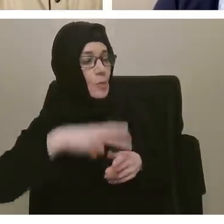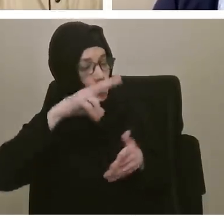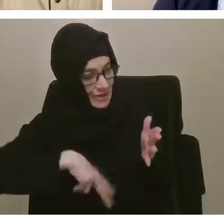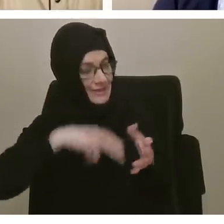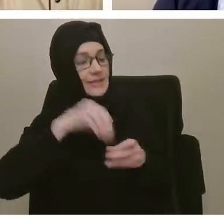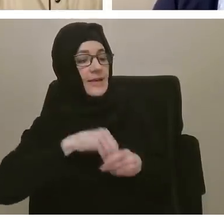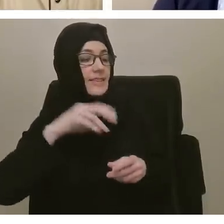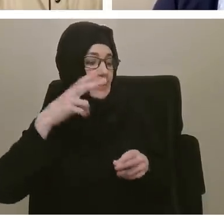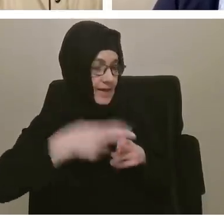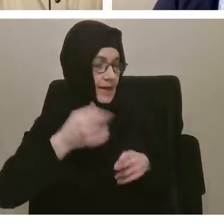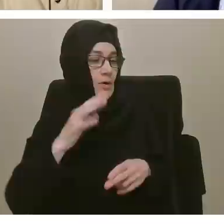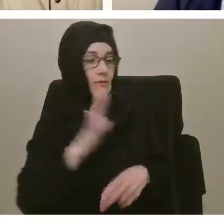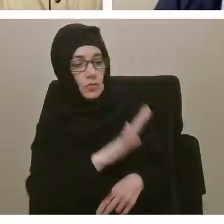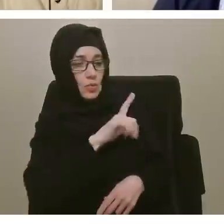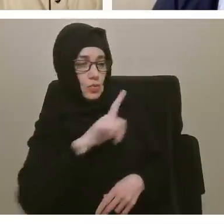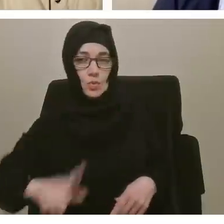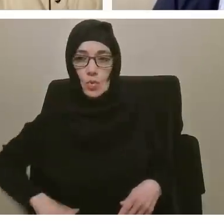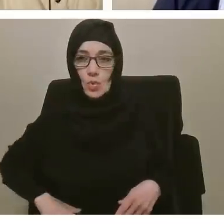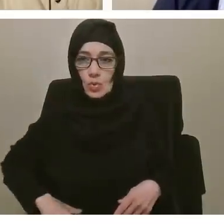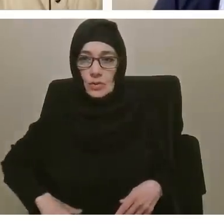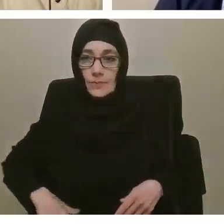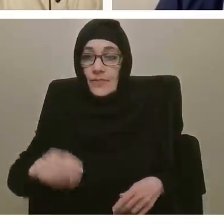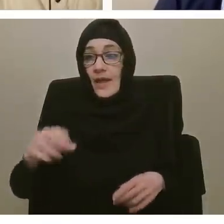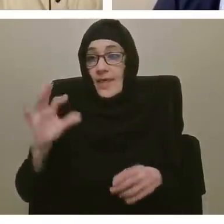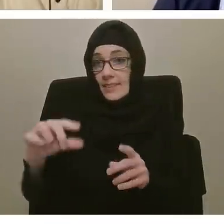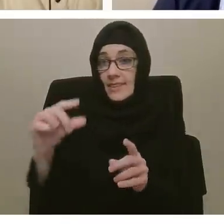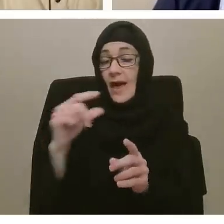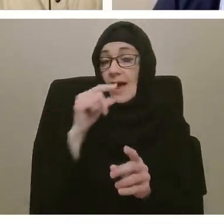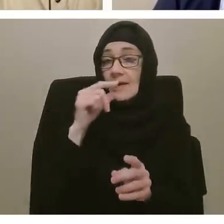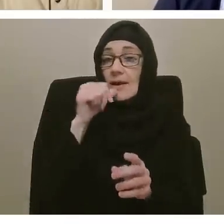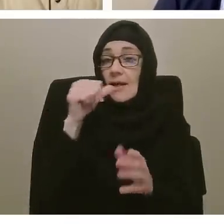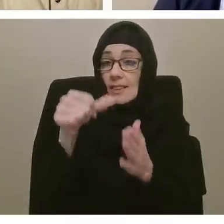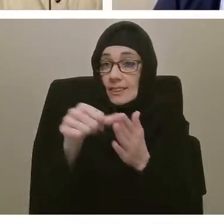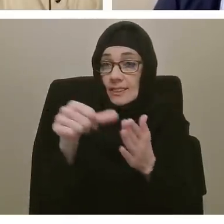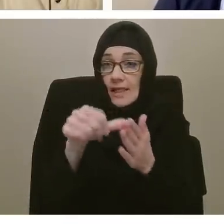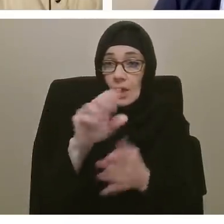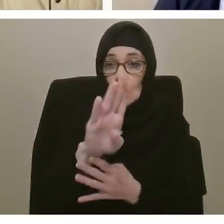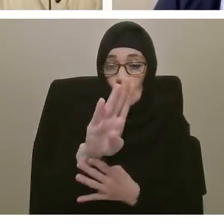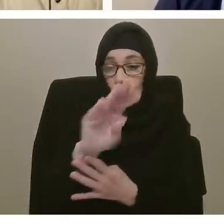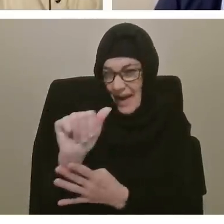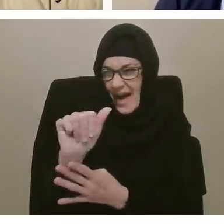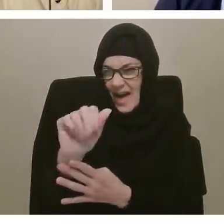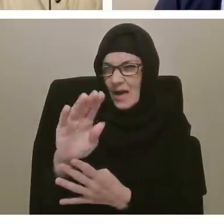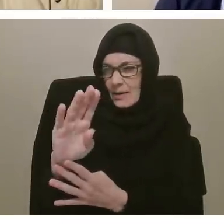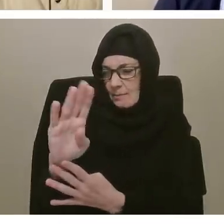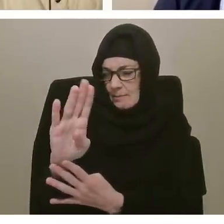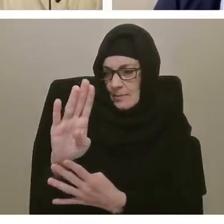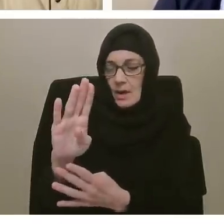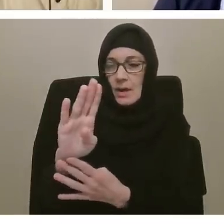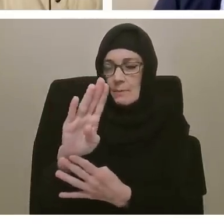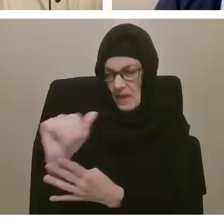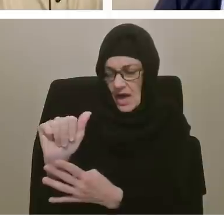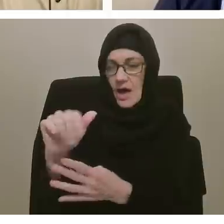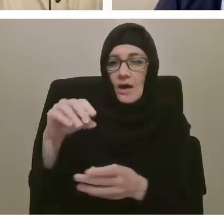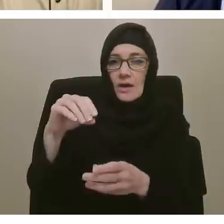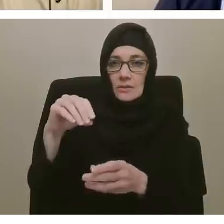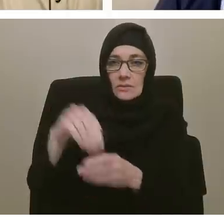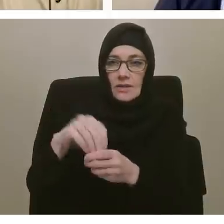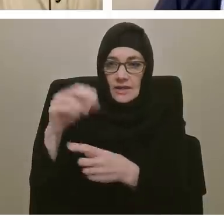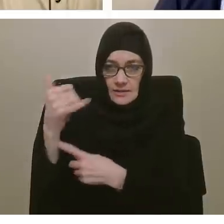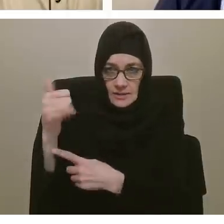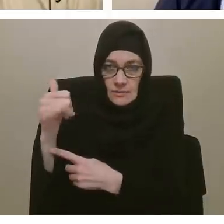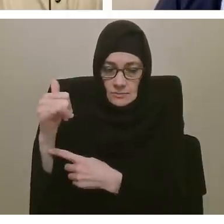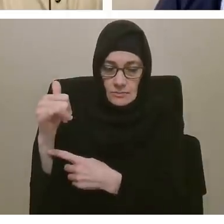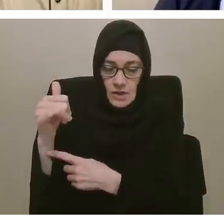Lord. And the article ba, the letter ba in the Arabic language, according to Ibn Hisham, has upwards of